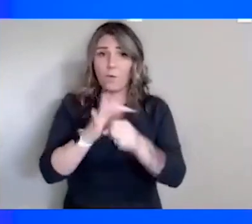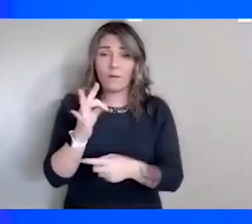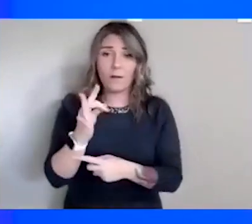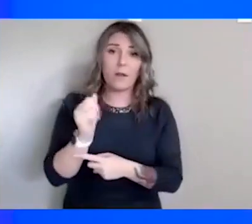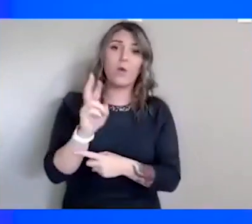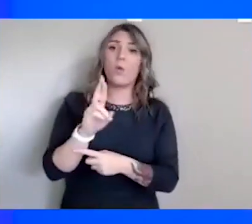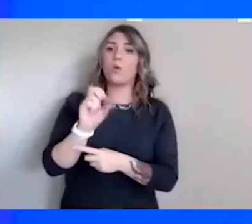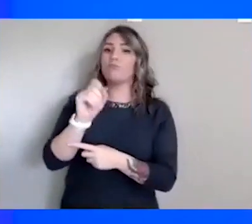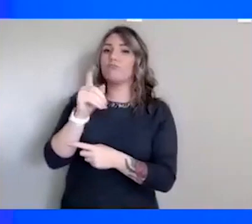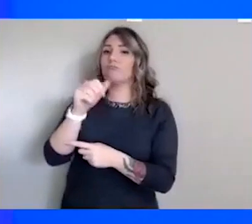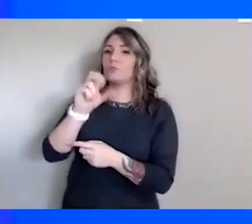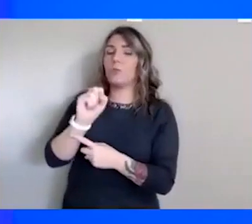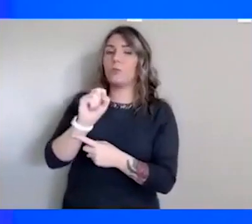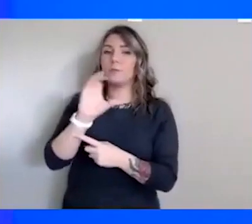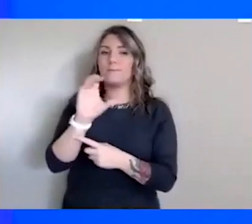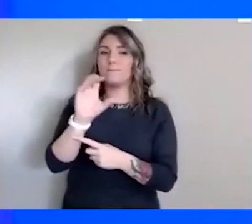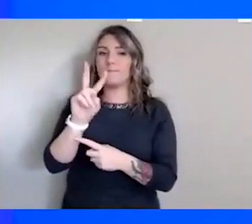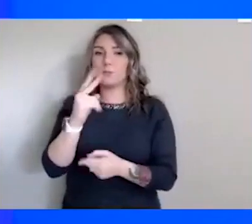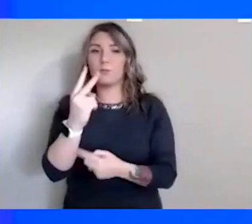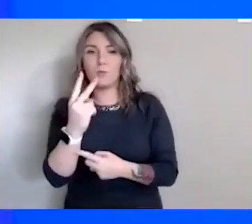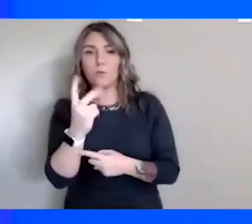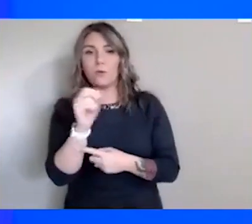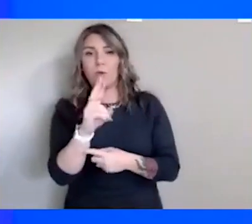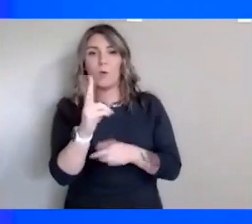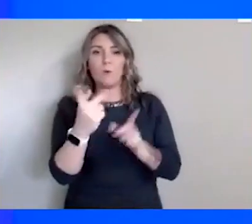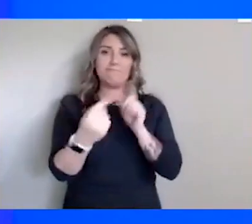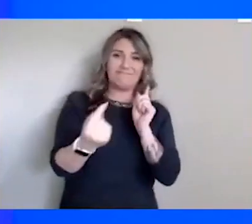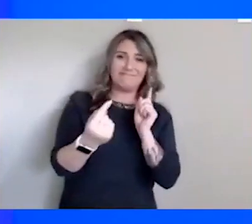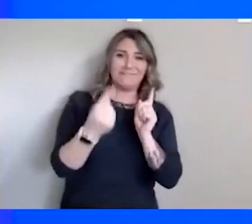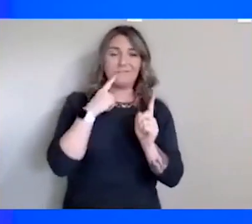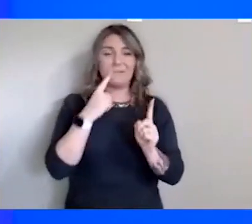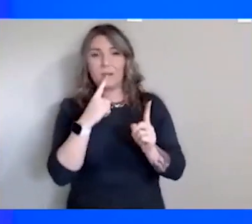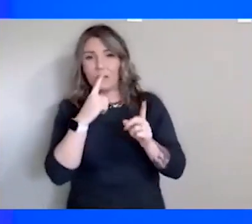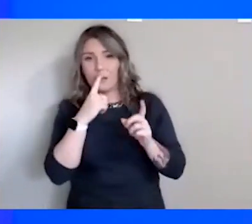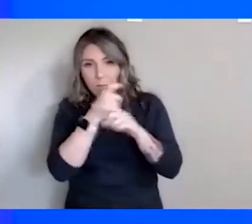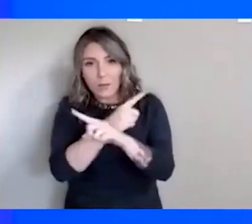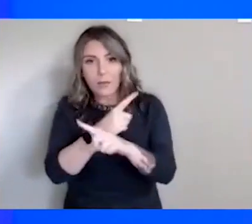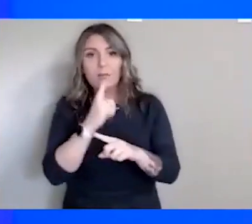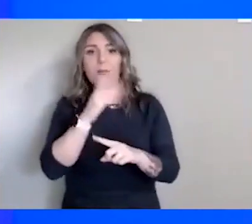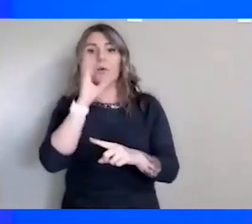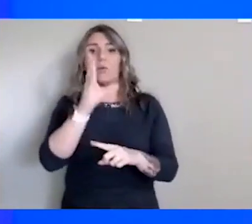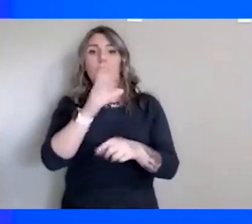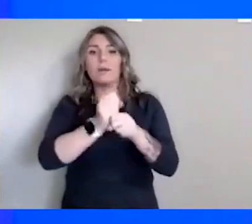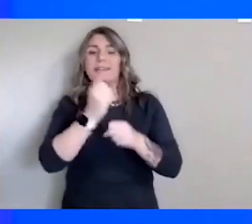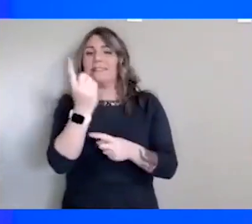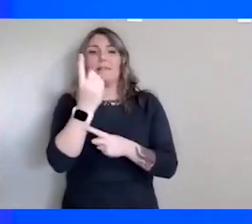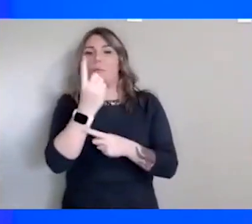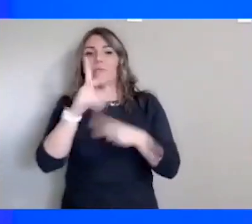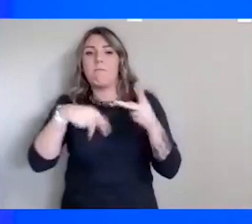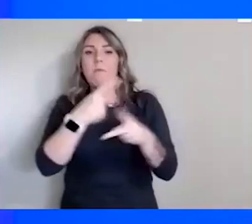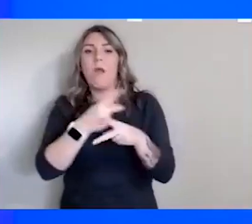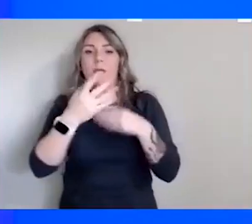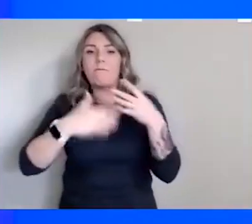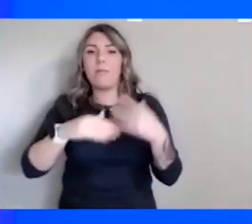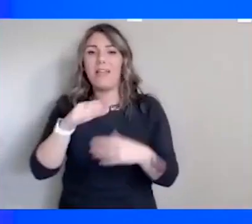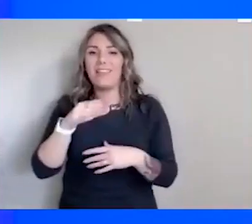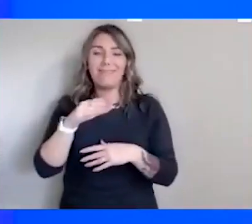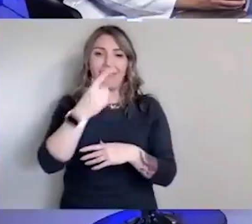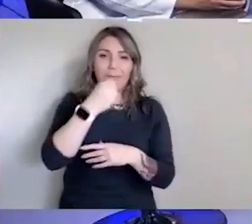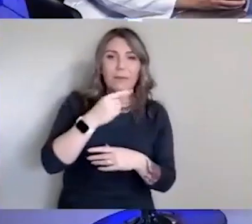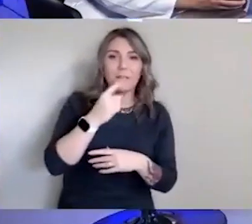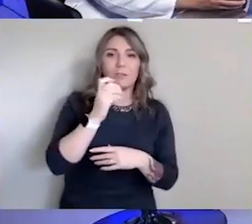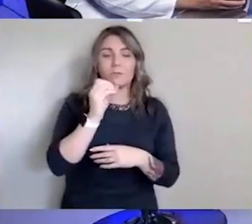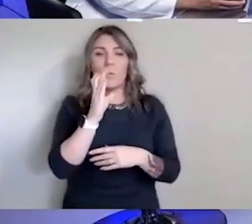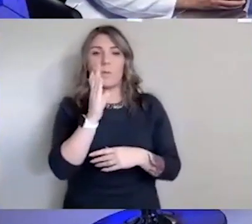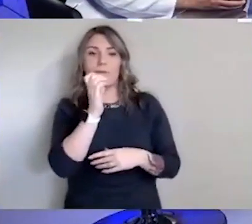SARS-CoV-2, unless they have a contraindication, are probably going to be getting some manner of blood thinner so they don't develop those blood clots. And also